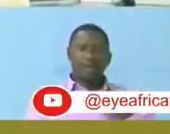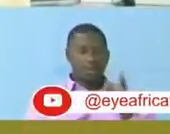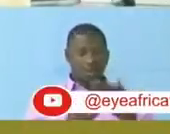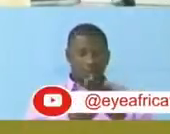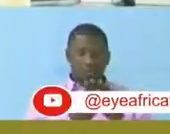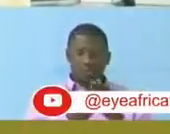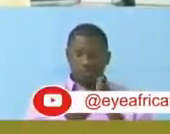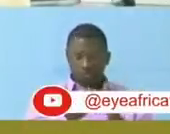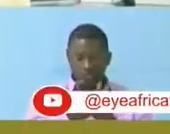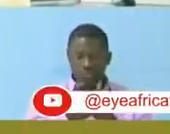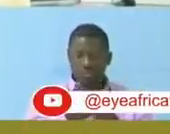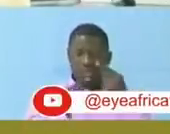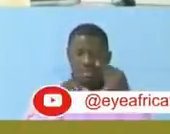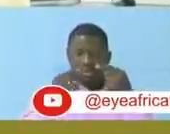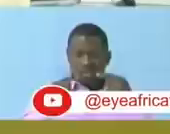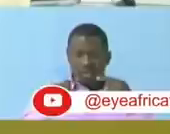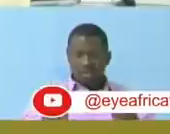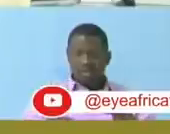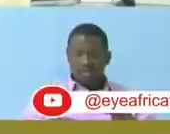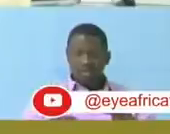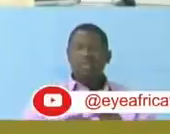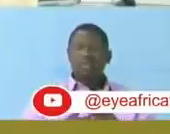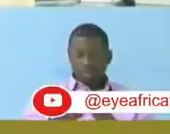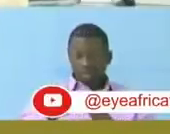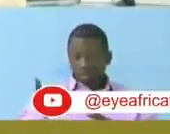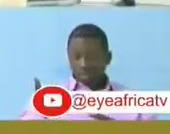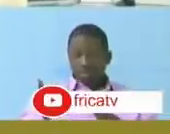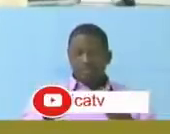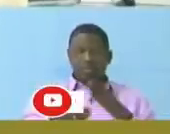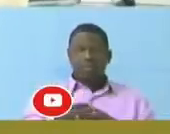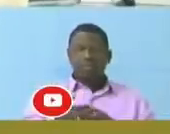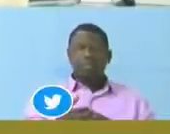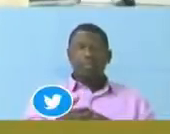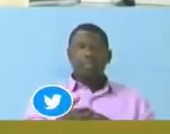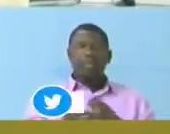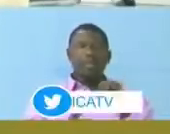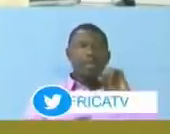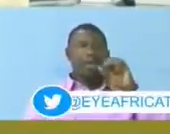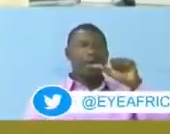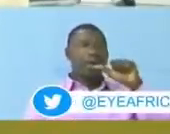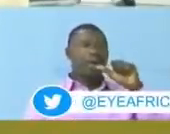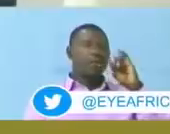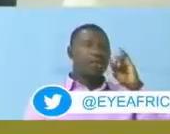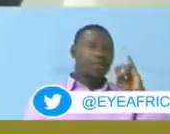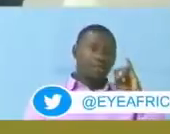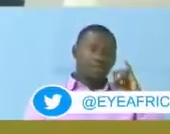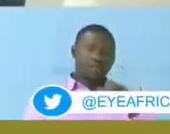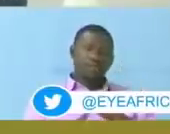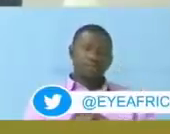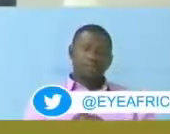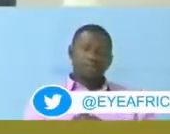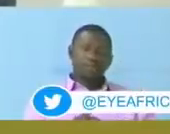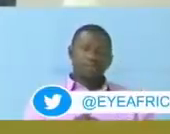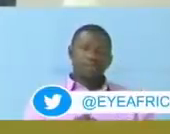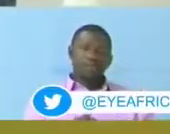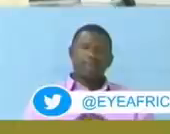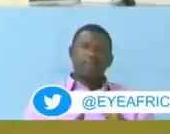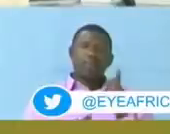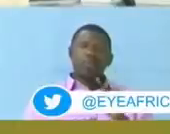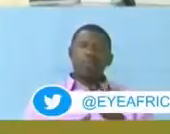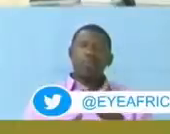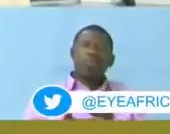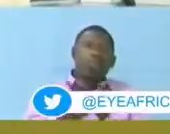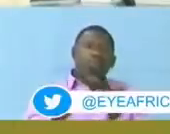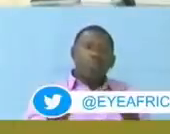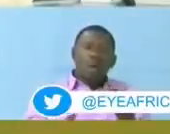extract of his statement from the Amnesty International. But why was the diary relevant?